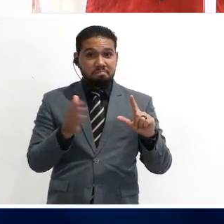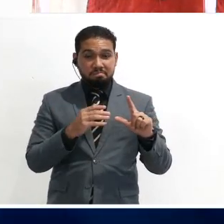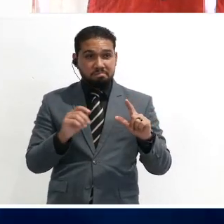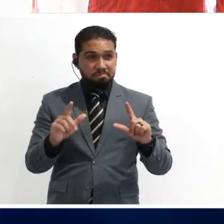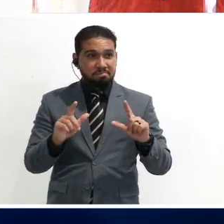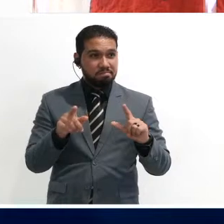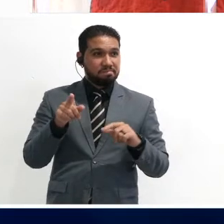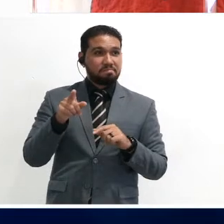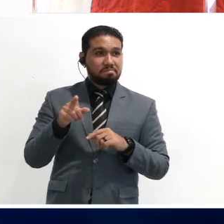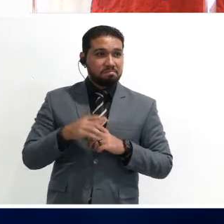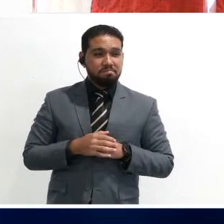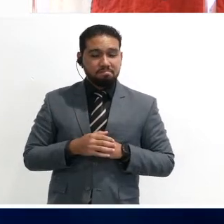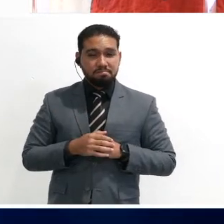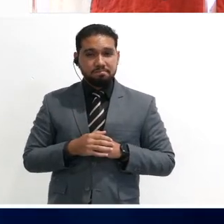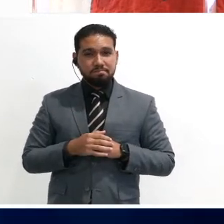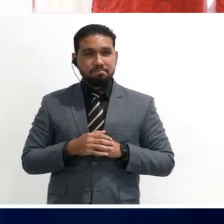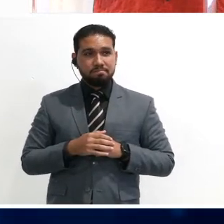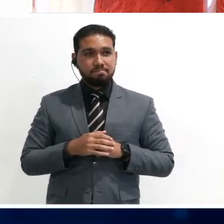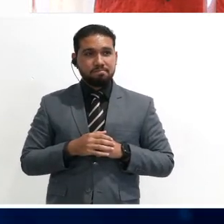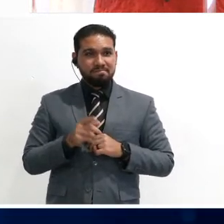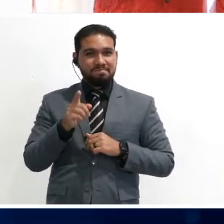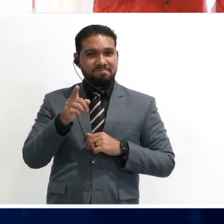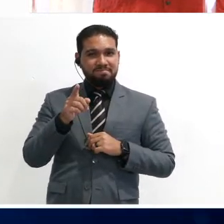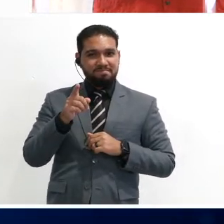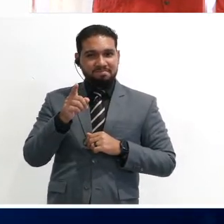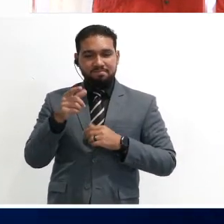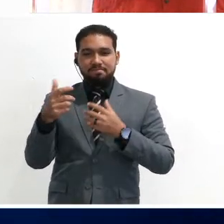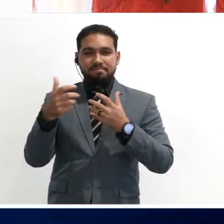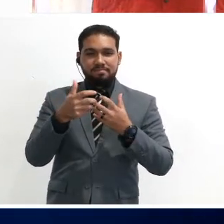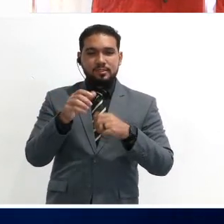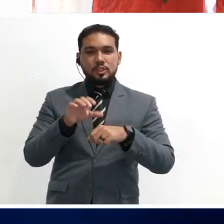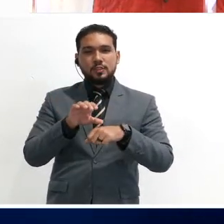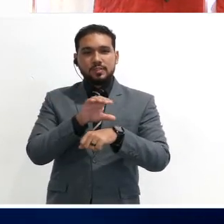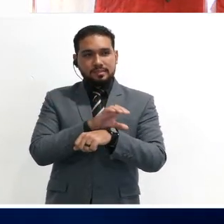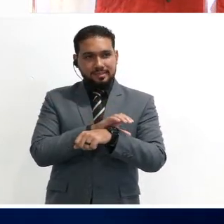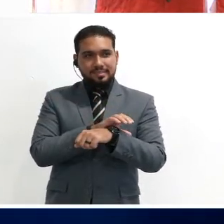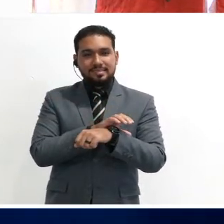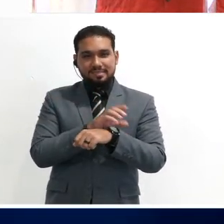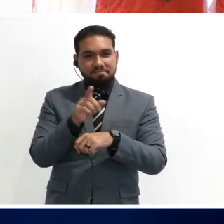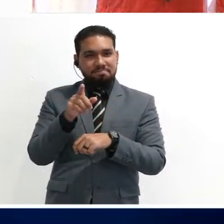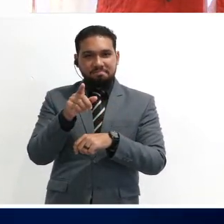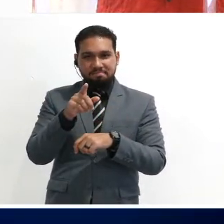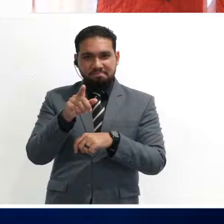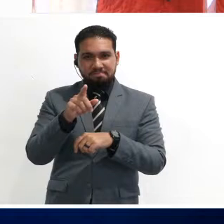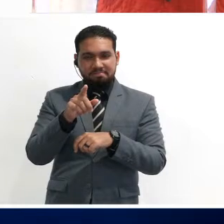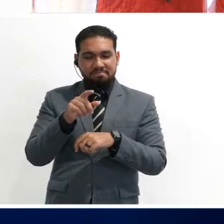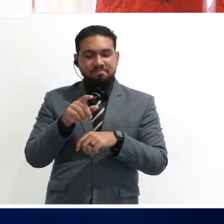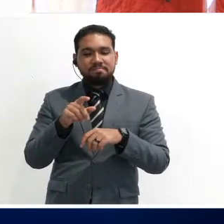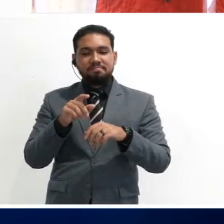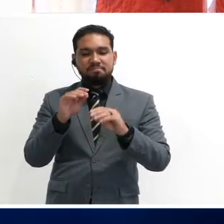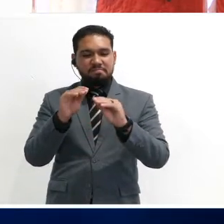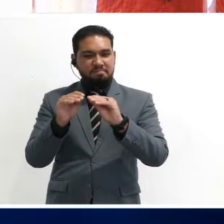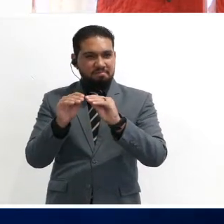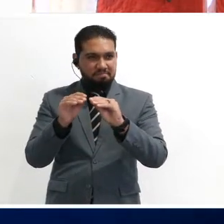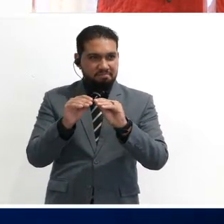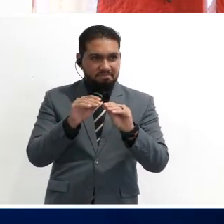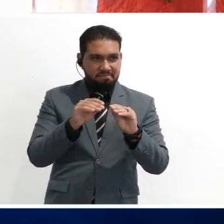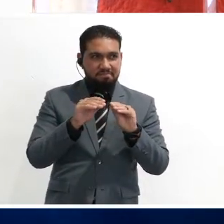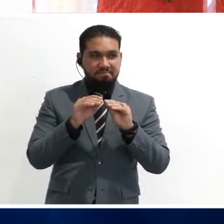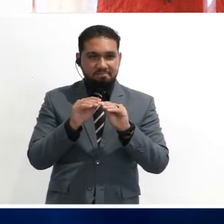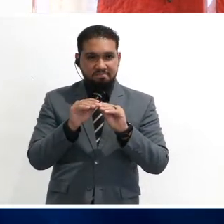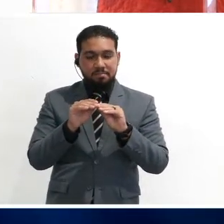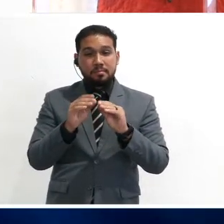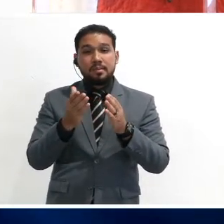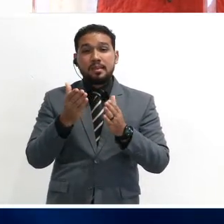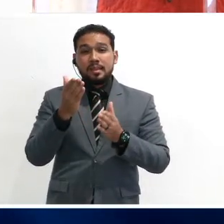modeling. So we always do this. It doesn't always tell us exactly what's going to happen, but it at least generally